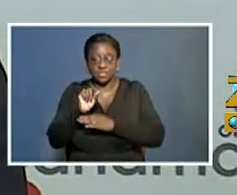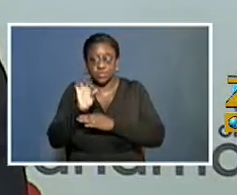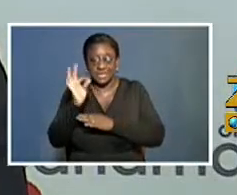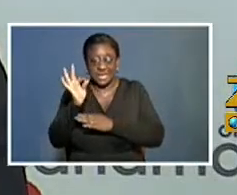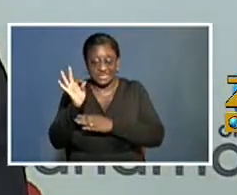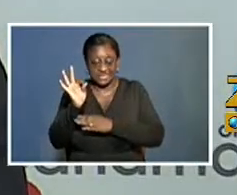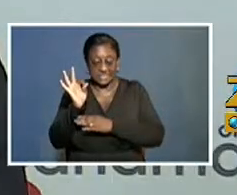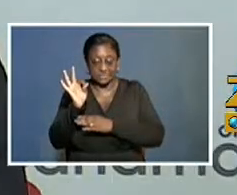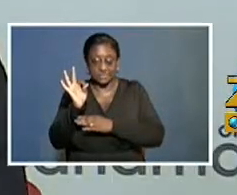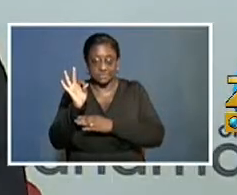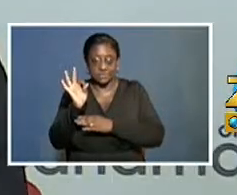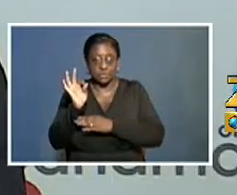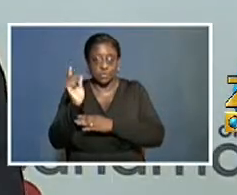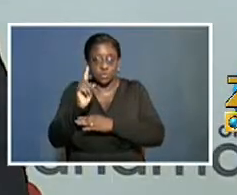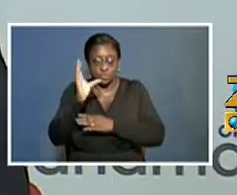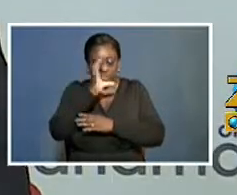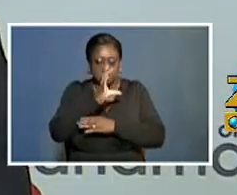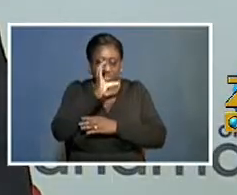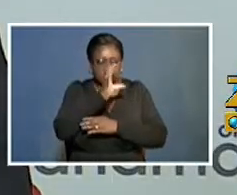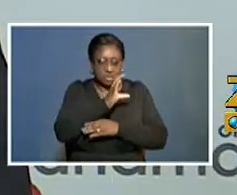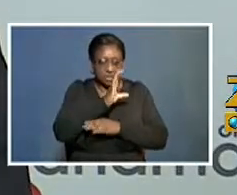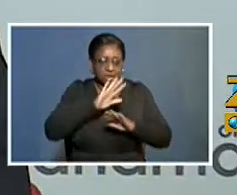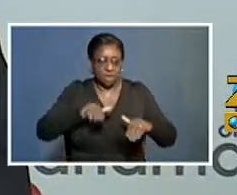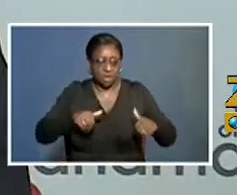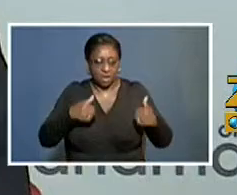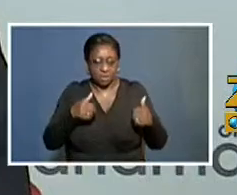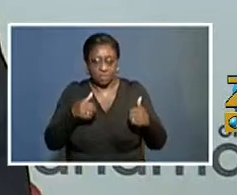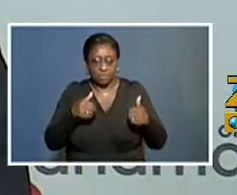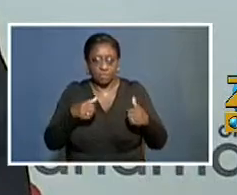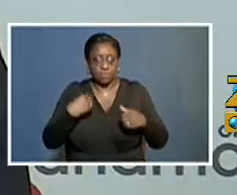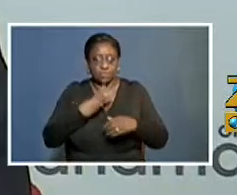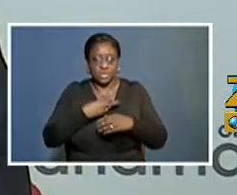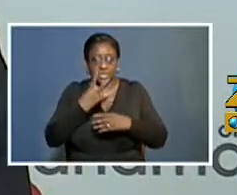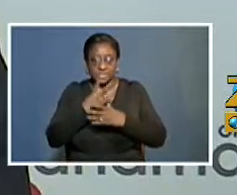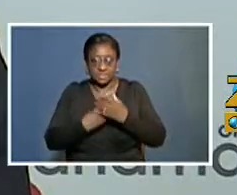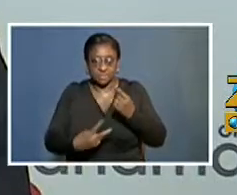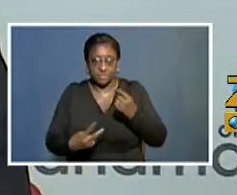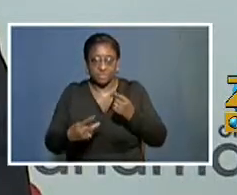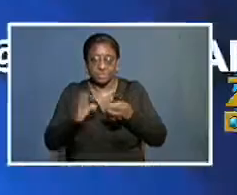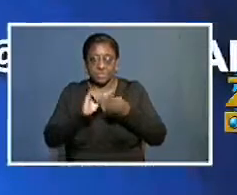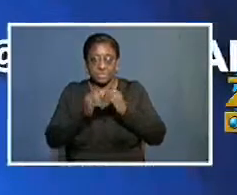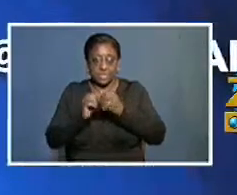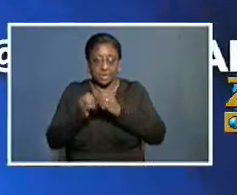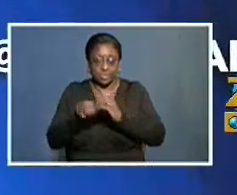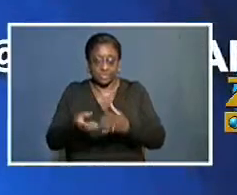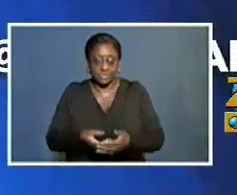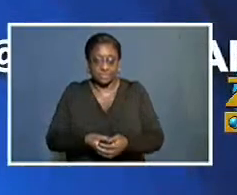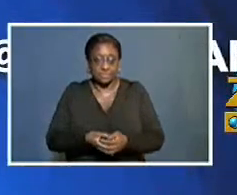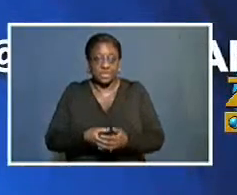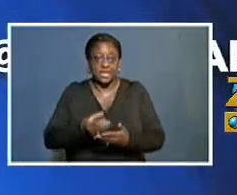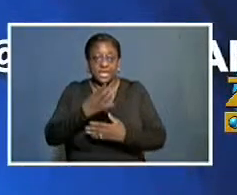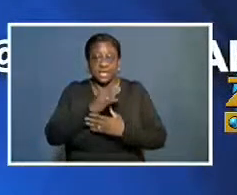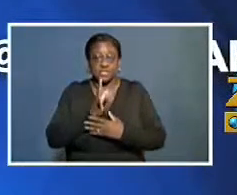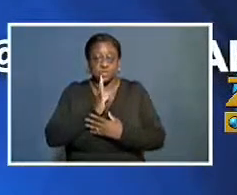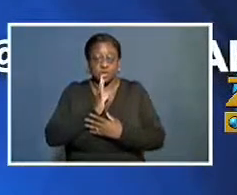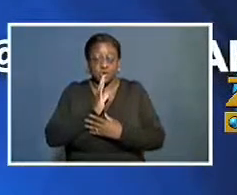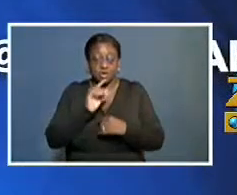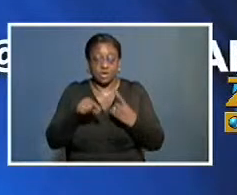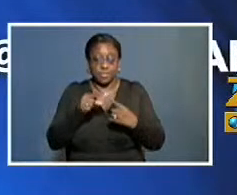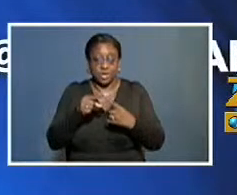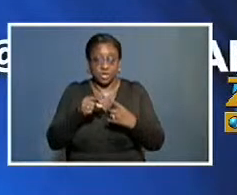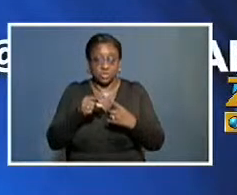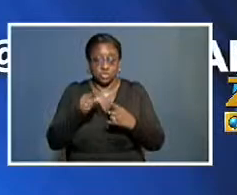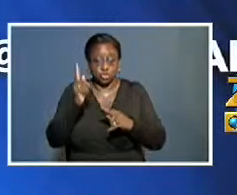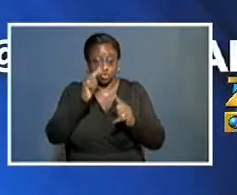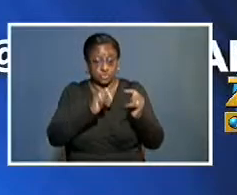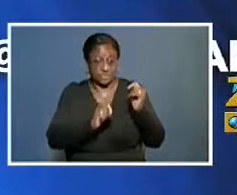2019. We are seeking to see how we can double this number. And still talking tourism, the Bahamas scored